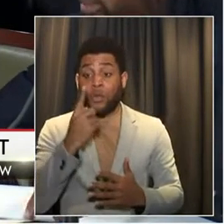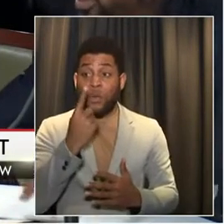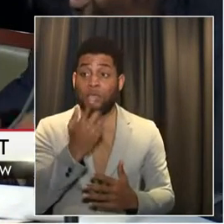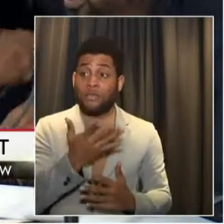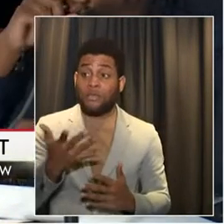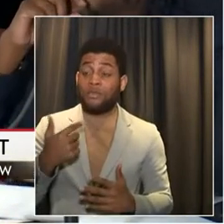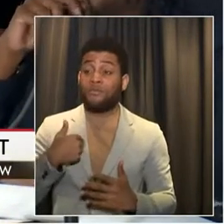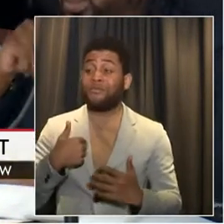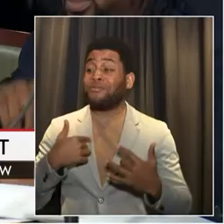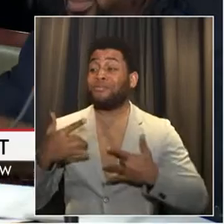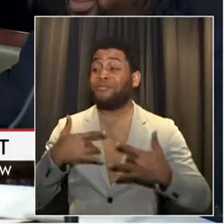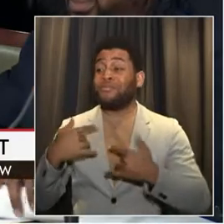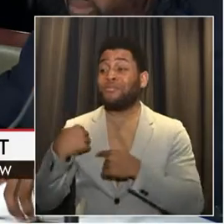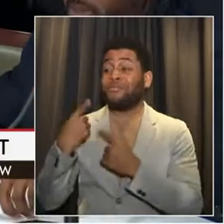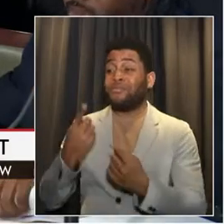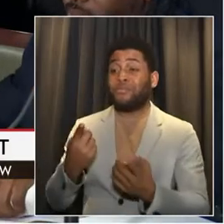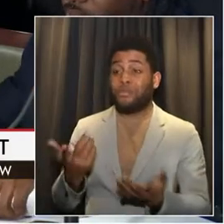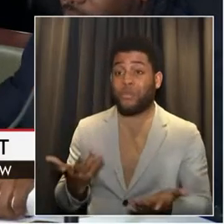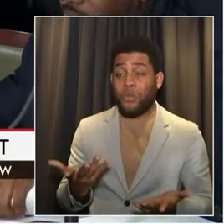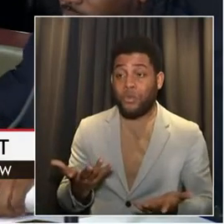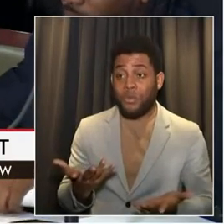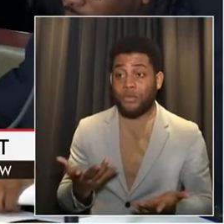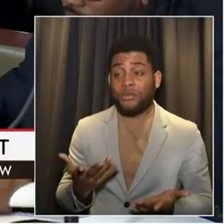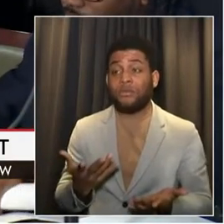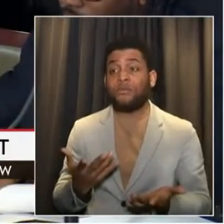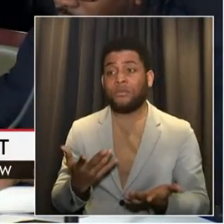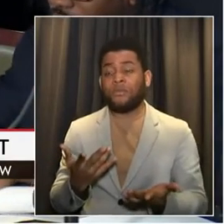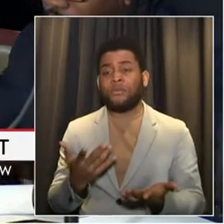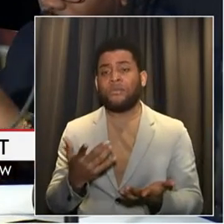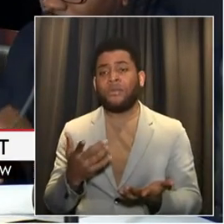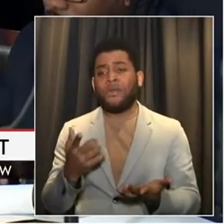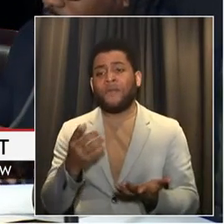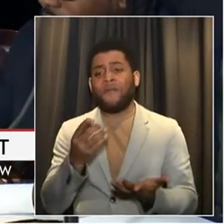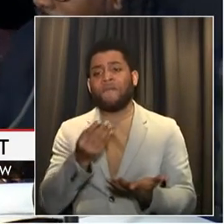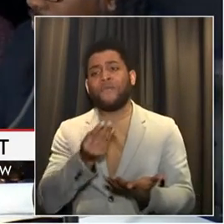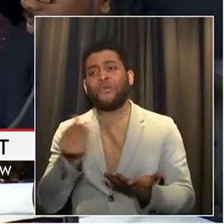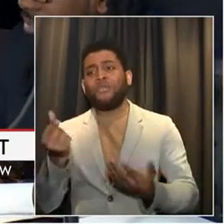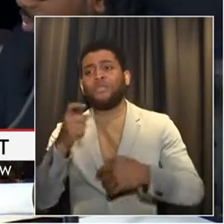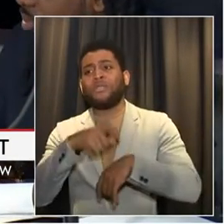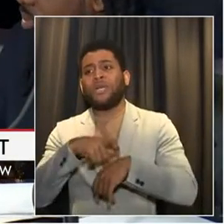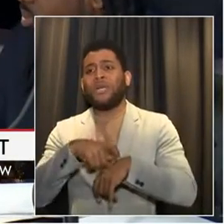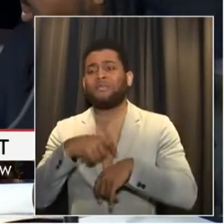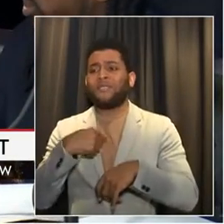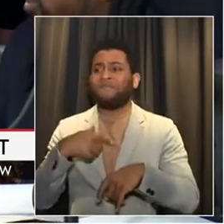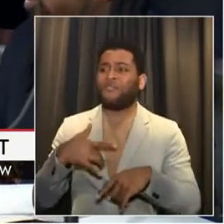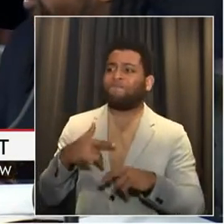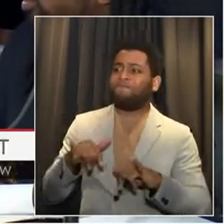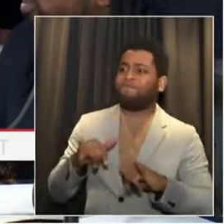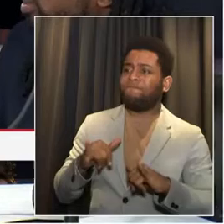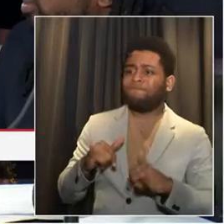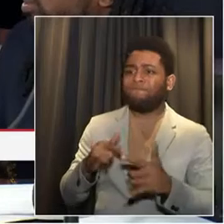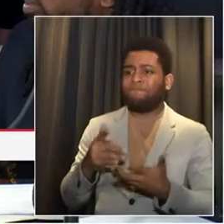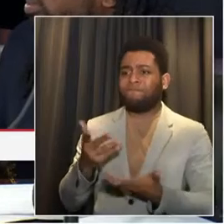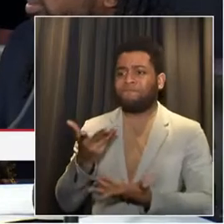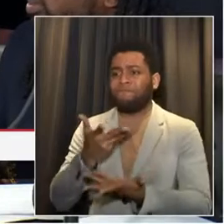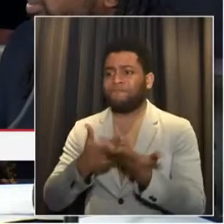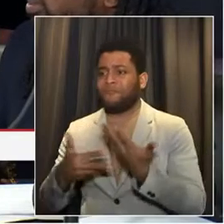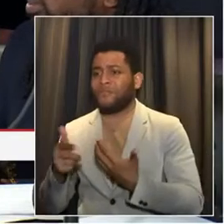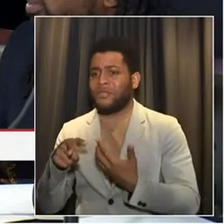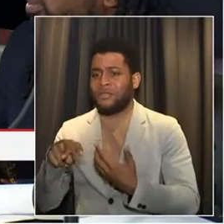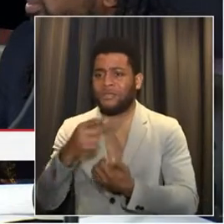is in the few times where I might find myself around where one of these safe passage clusters